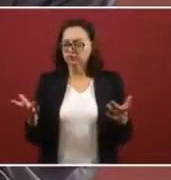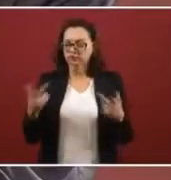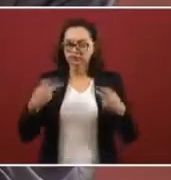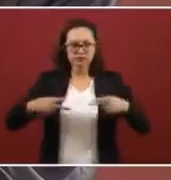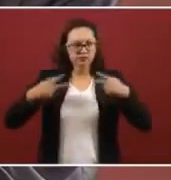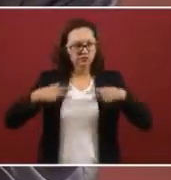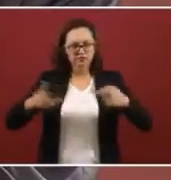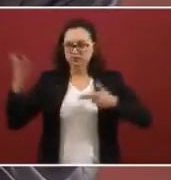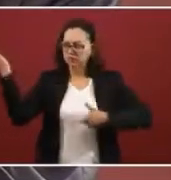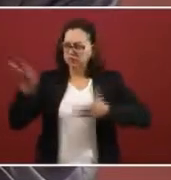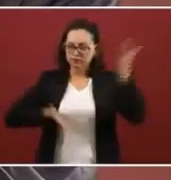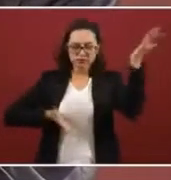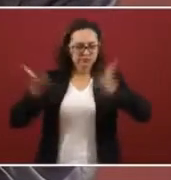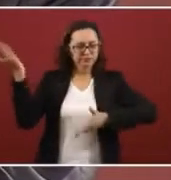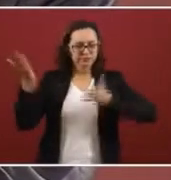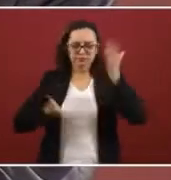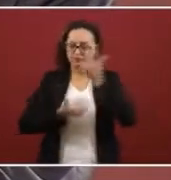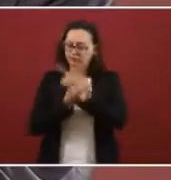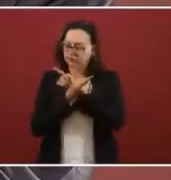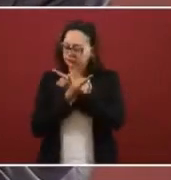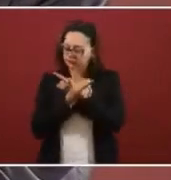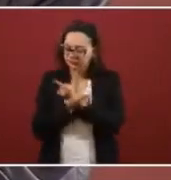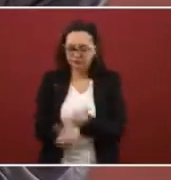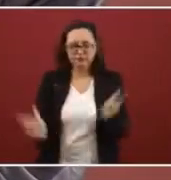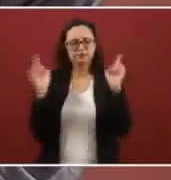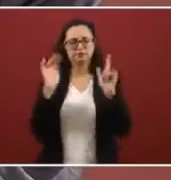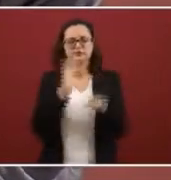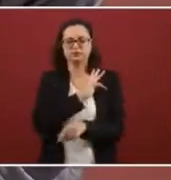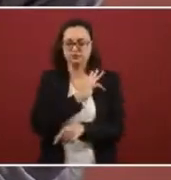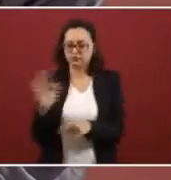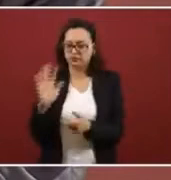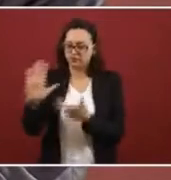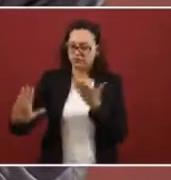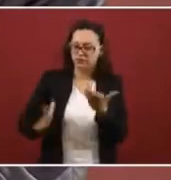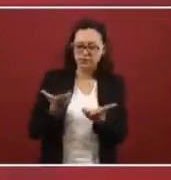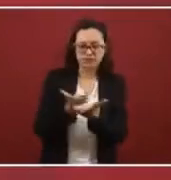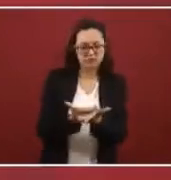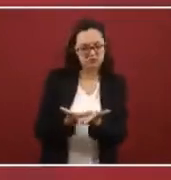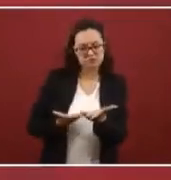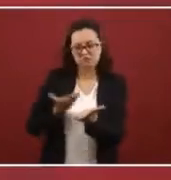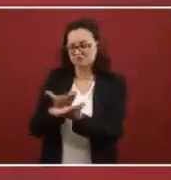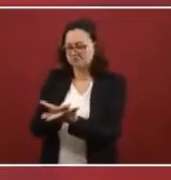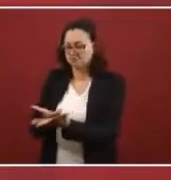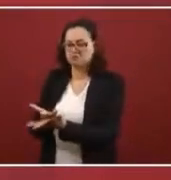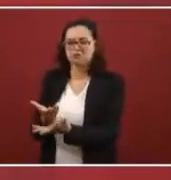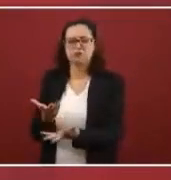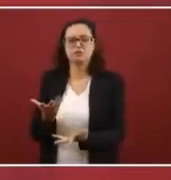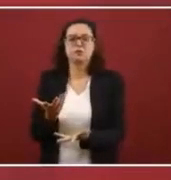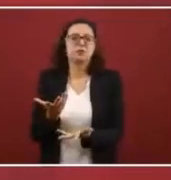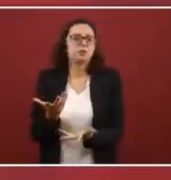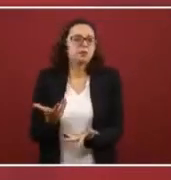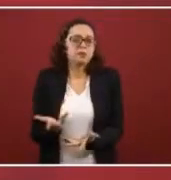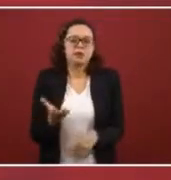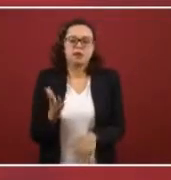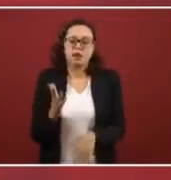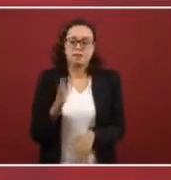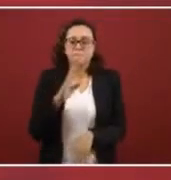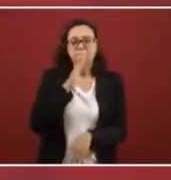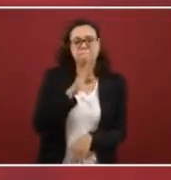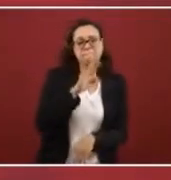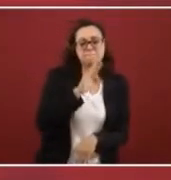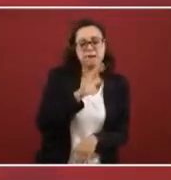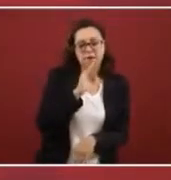that everything that is received from the people, the demands or